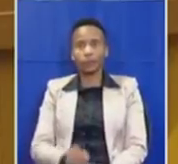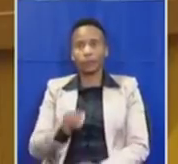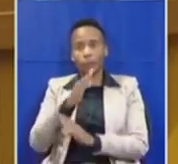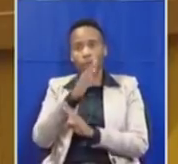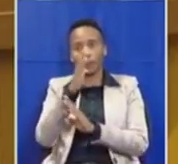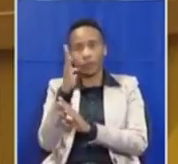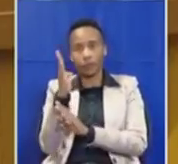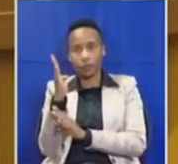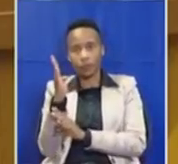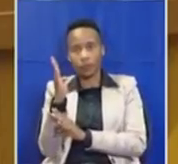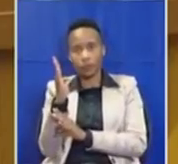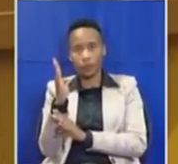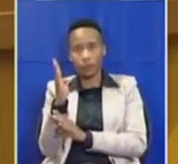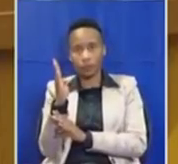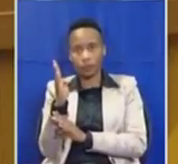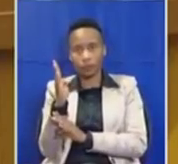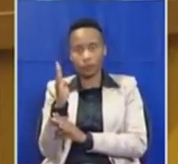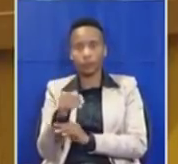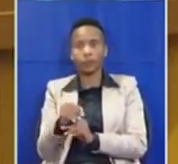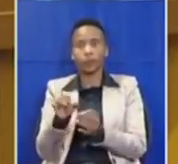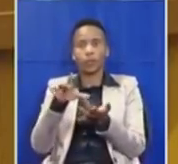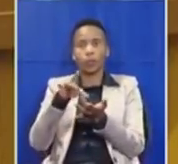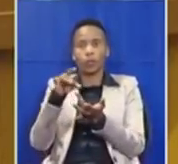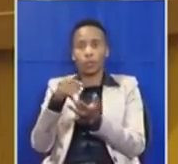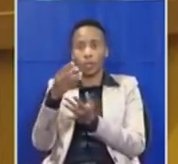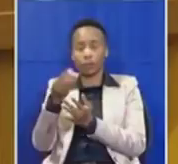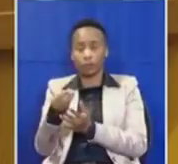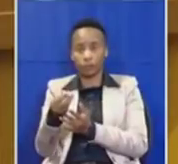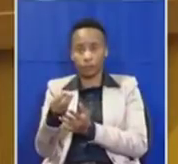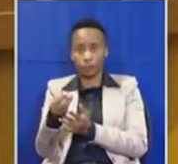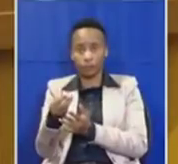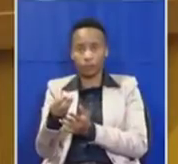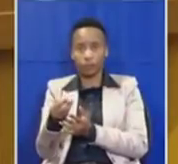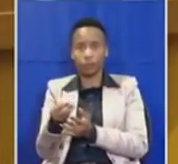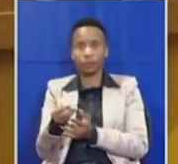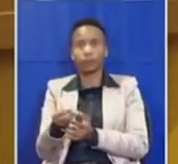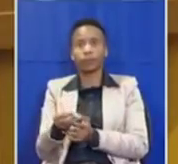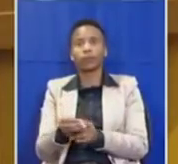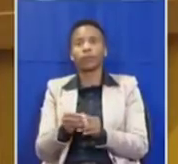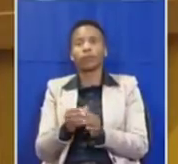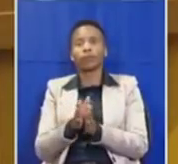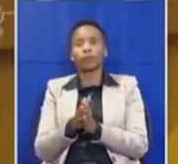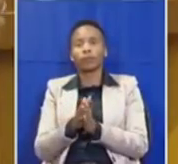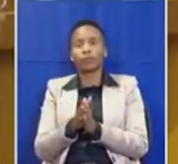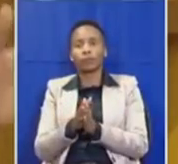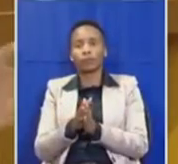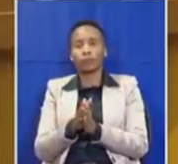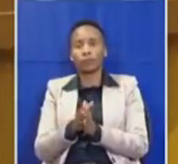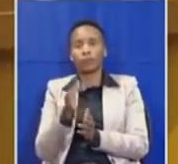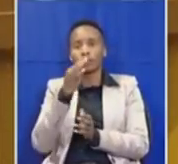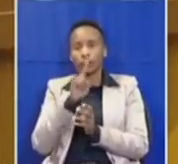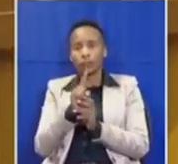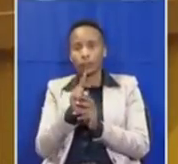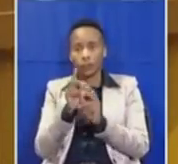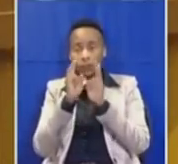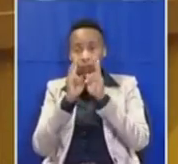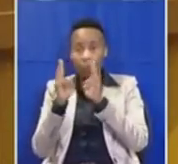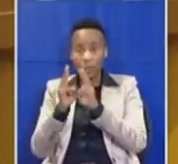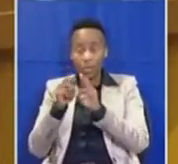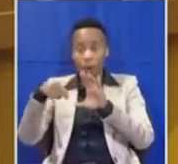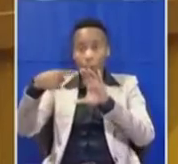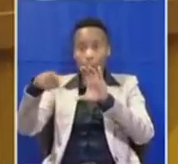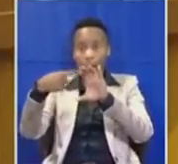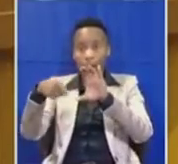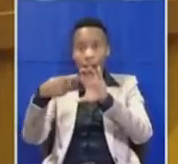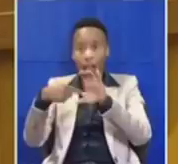Honorable members, today we face a choice. The choice that we face is a world upon which drafted by the ANC